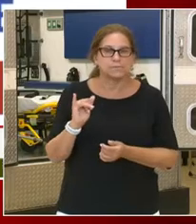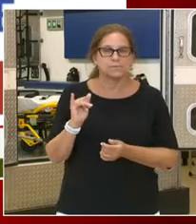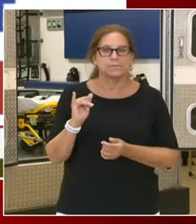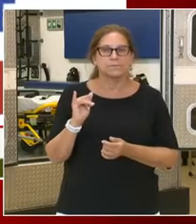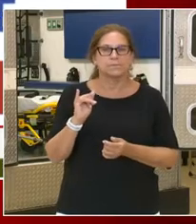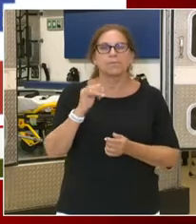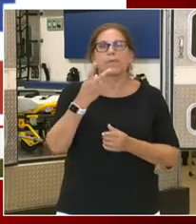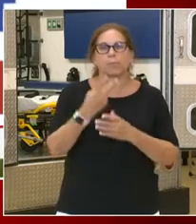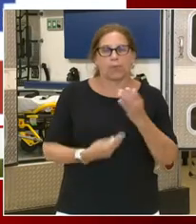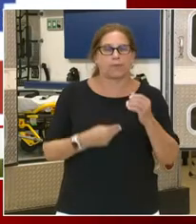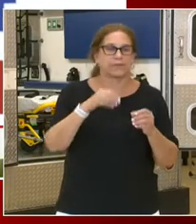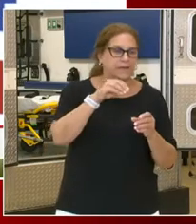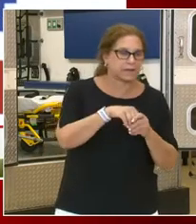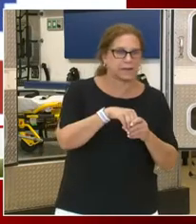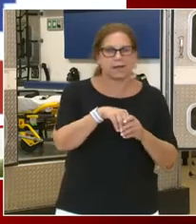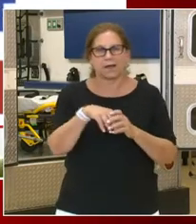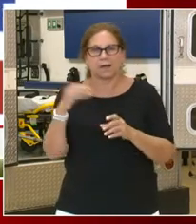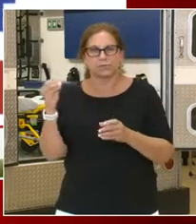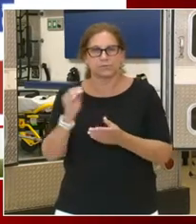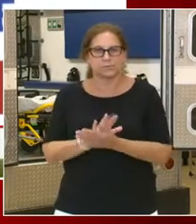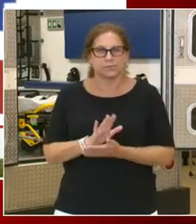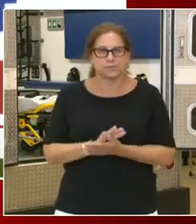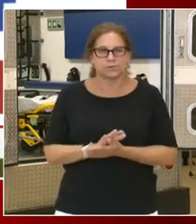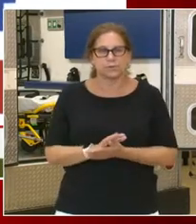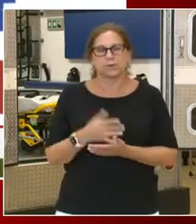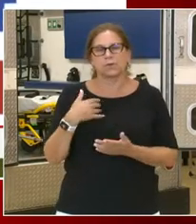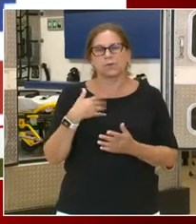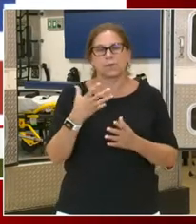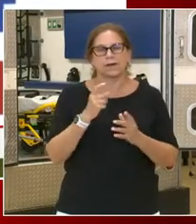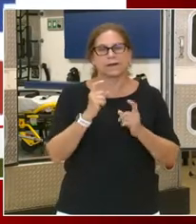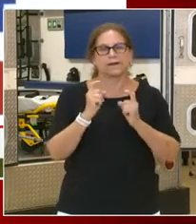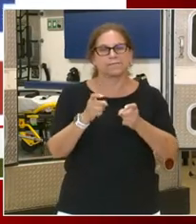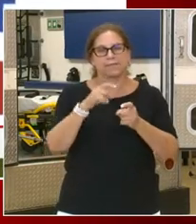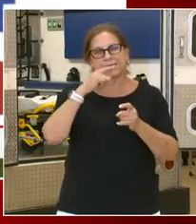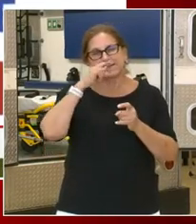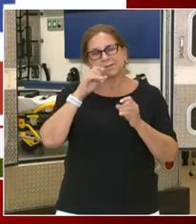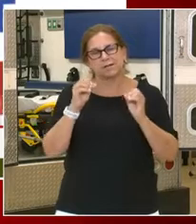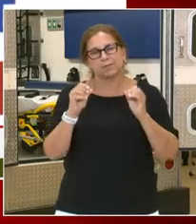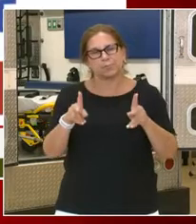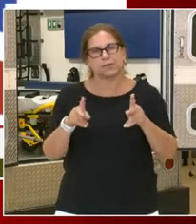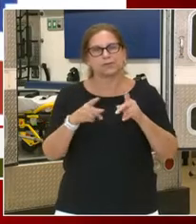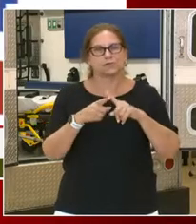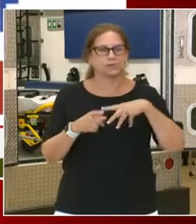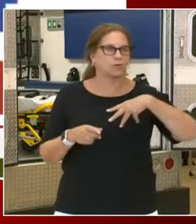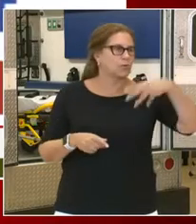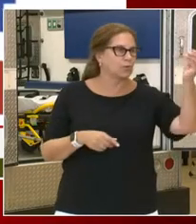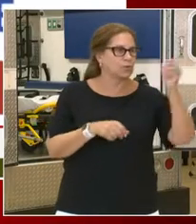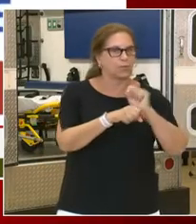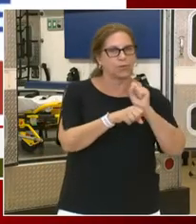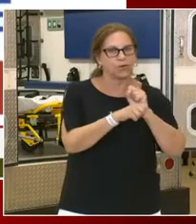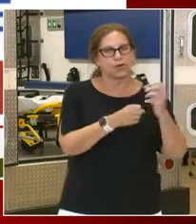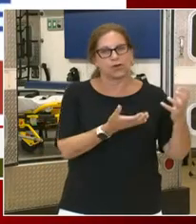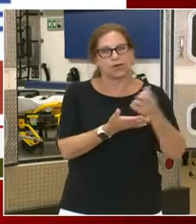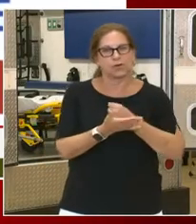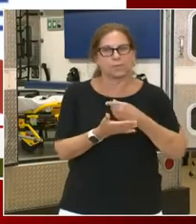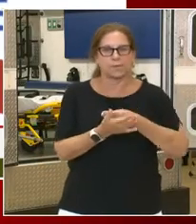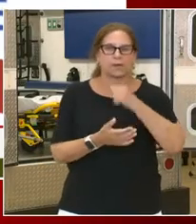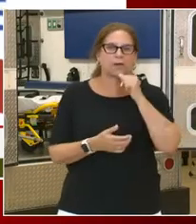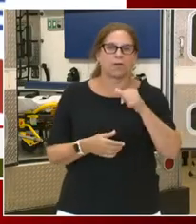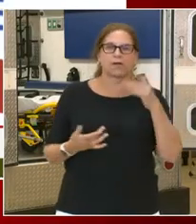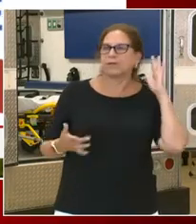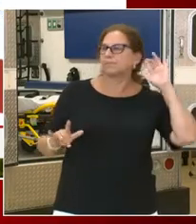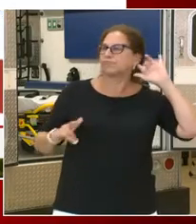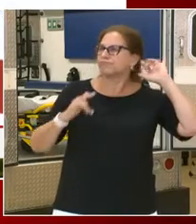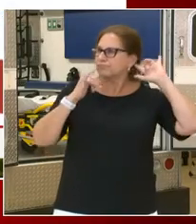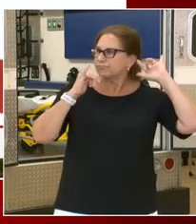activity where we are trying to go where all of the students and young people are and not just assuming that we'll be able to deliver everything they need at our